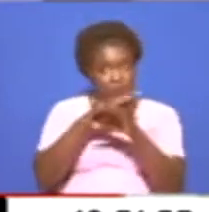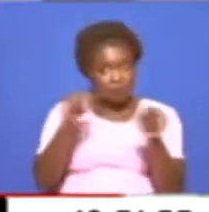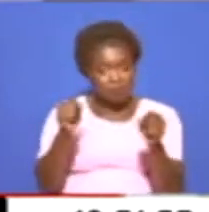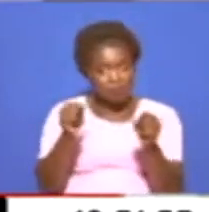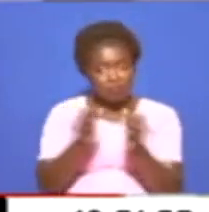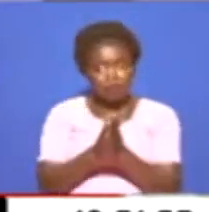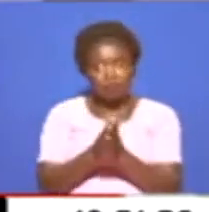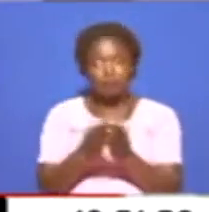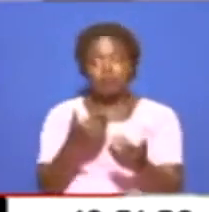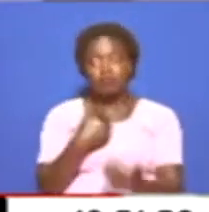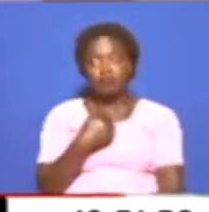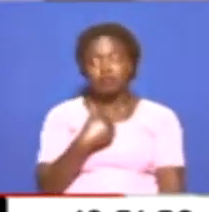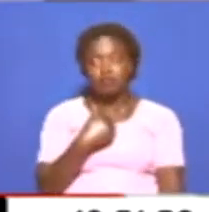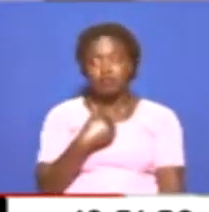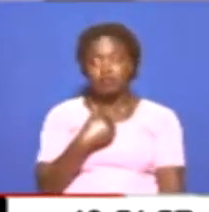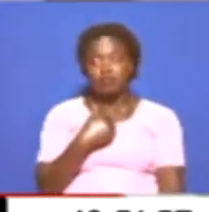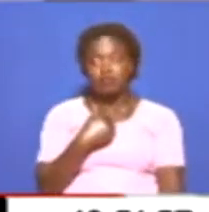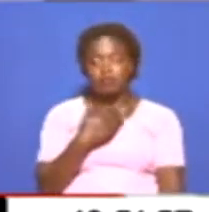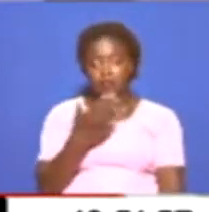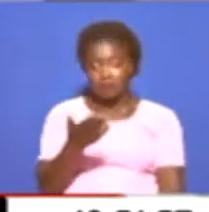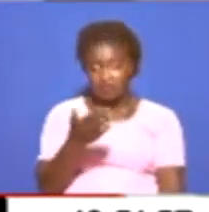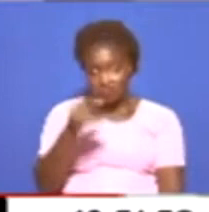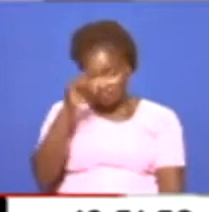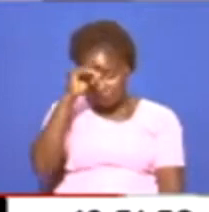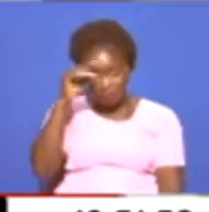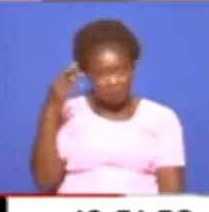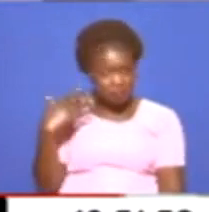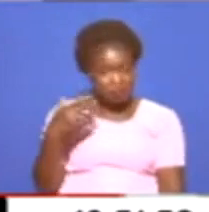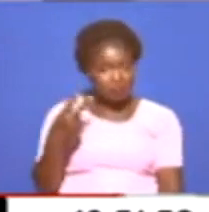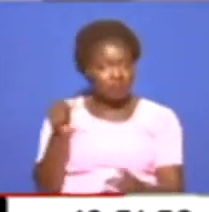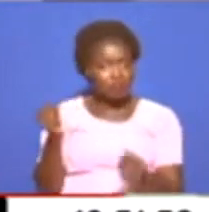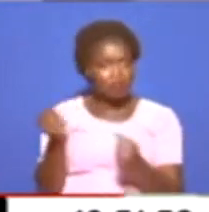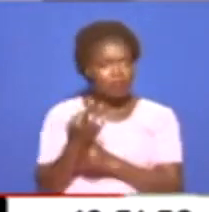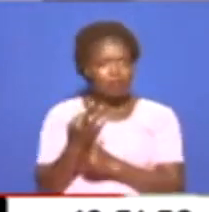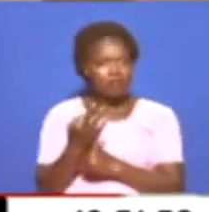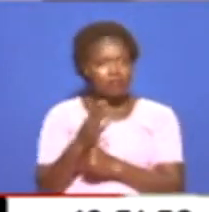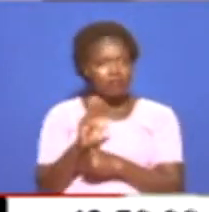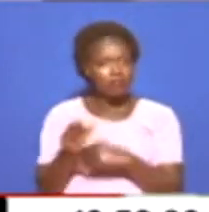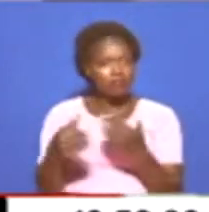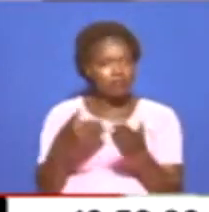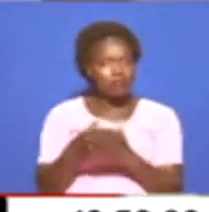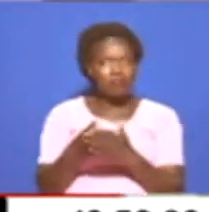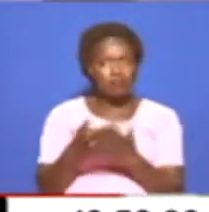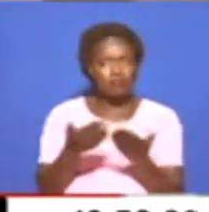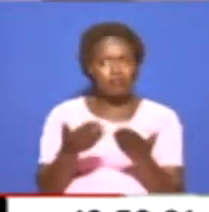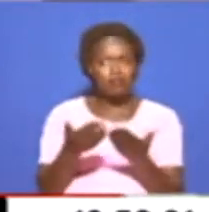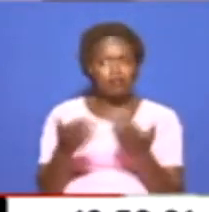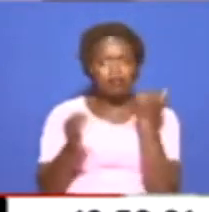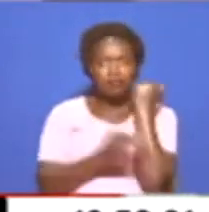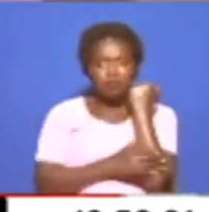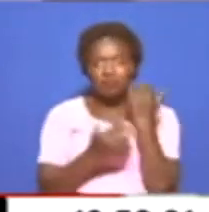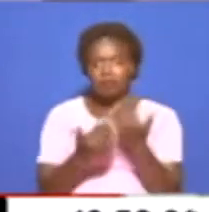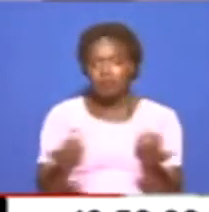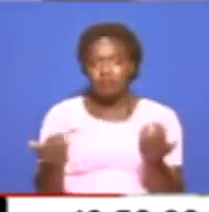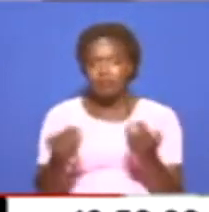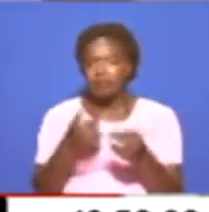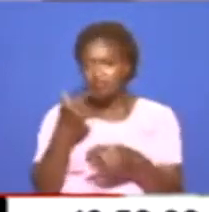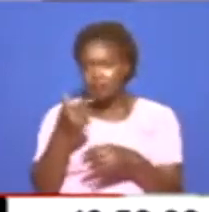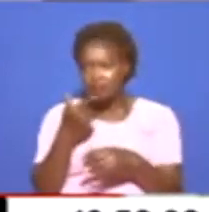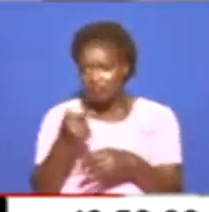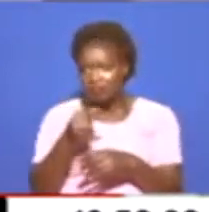has, and has been in that government since 2013. All the bad things that are being mentioned that the